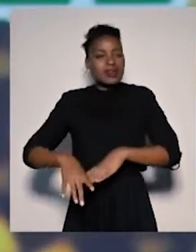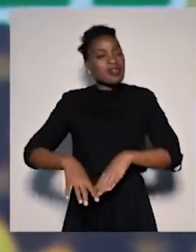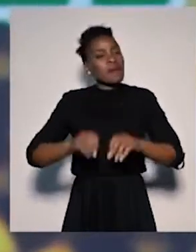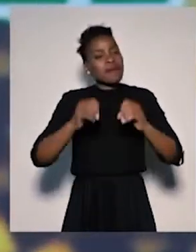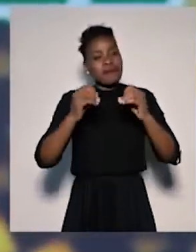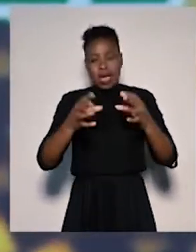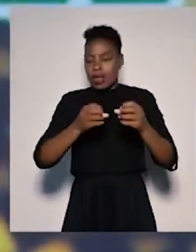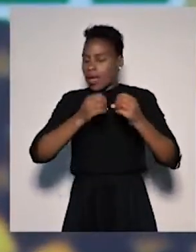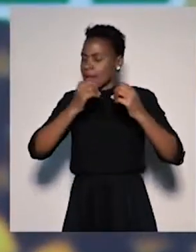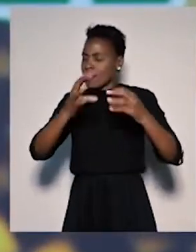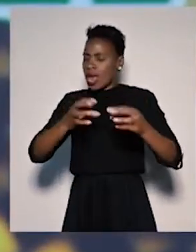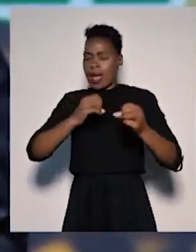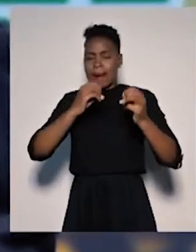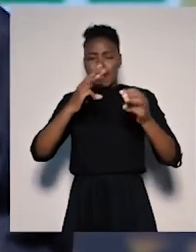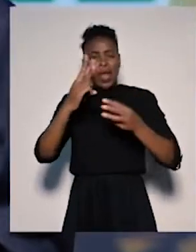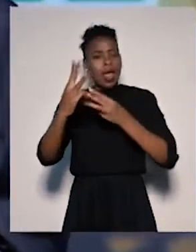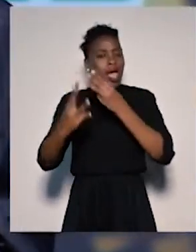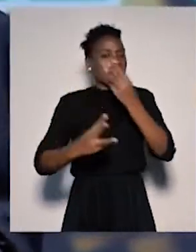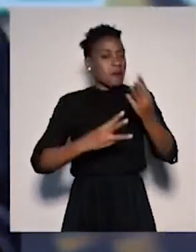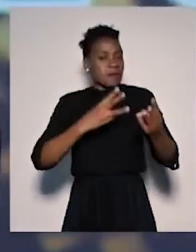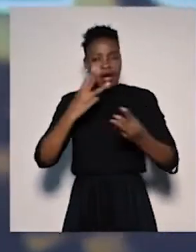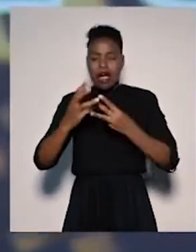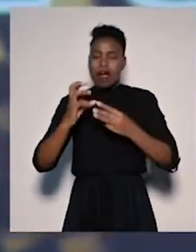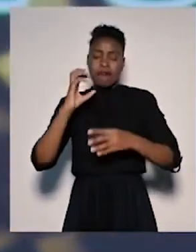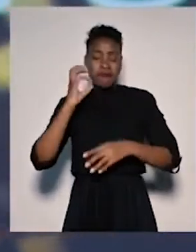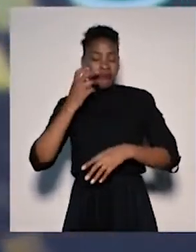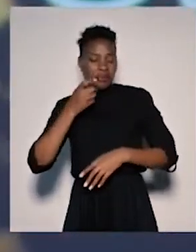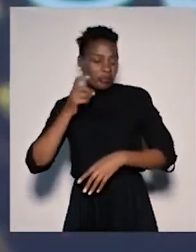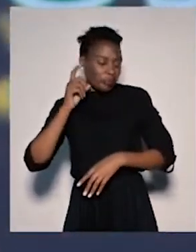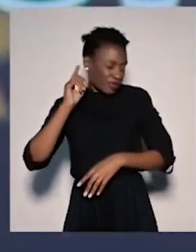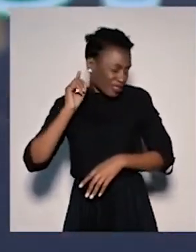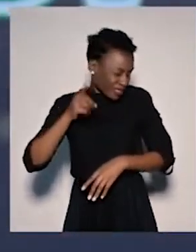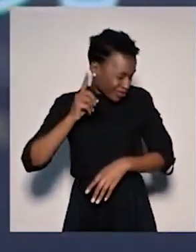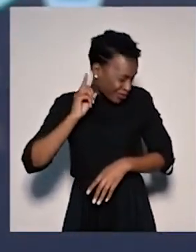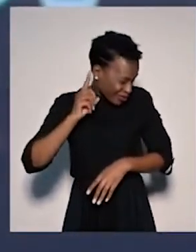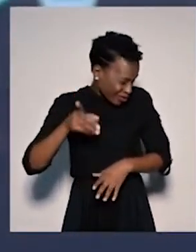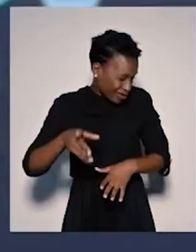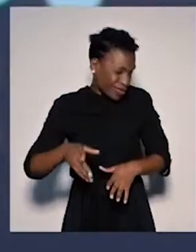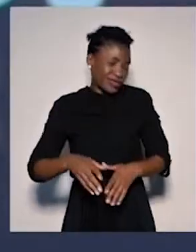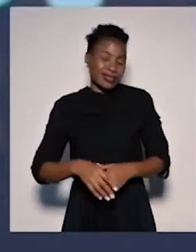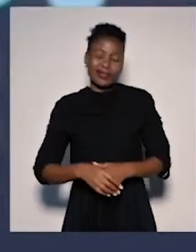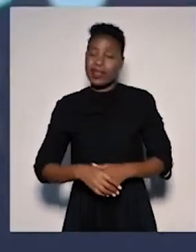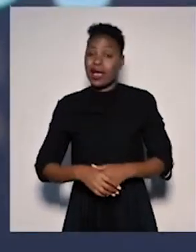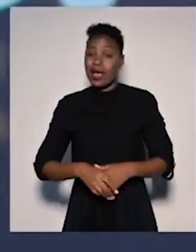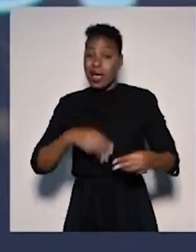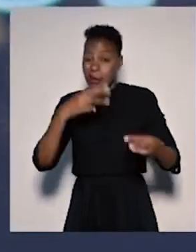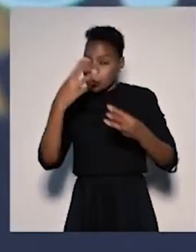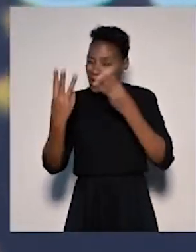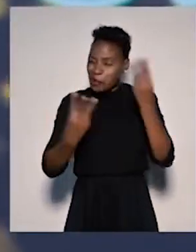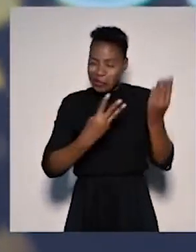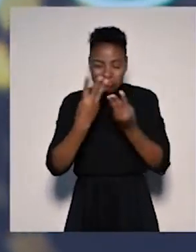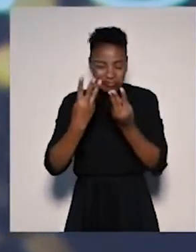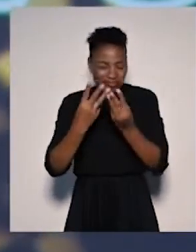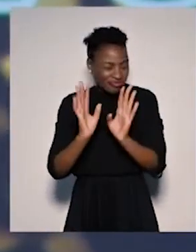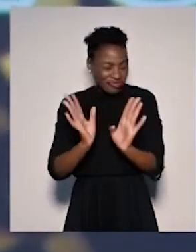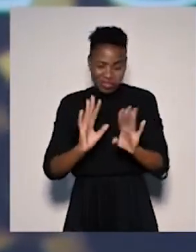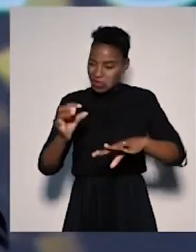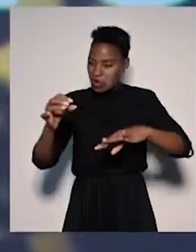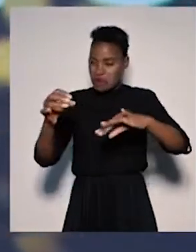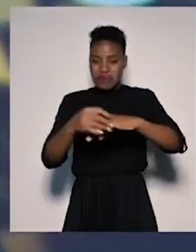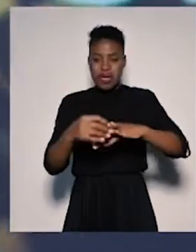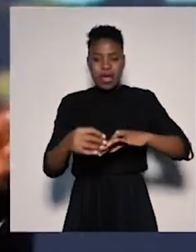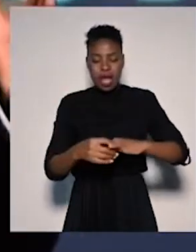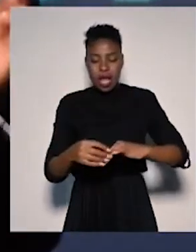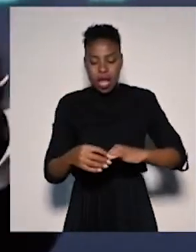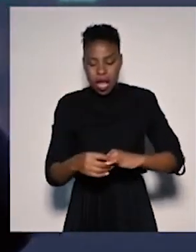people and we see the fruit of our disobedience. People don't want to marry today. Yeah. So they